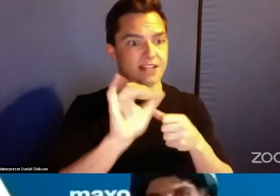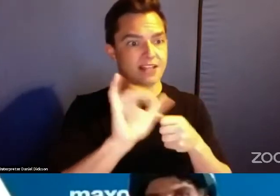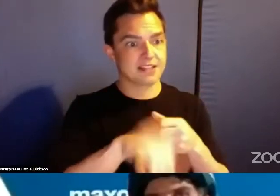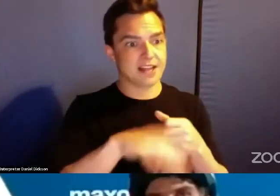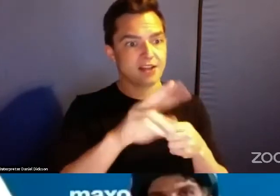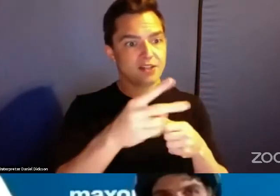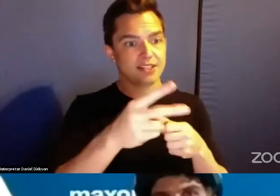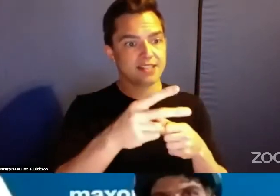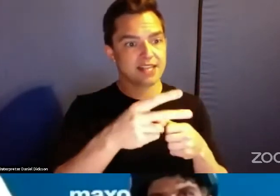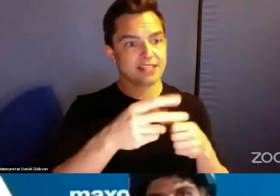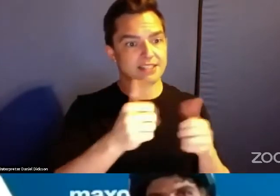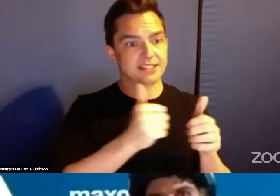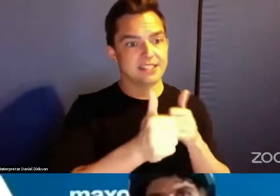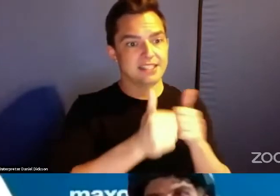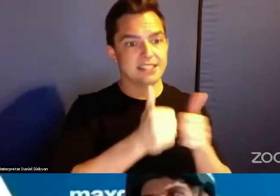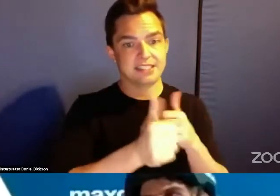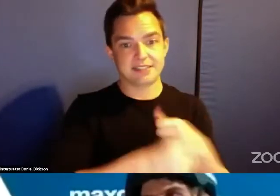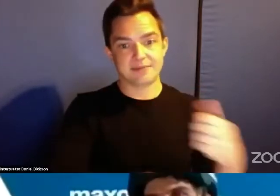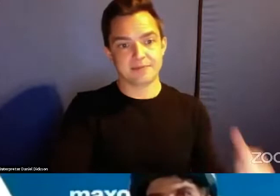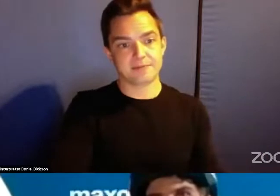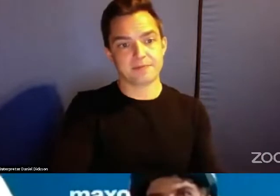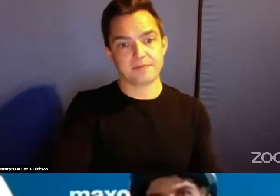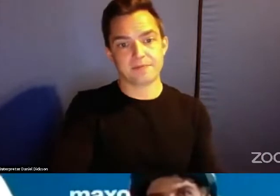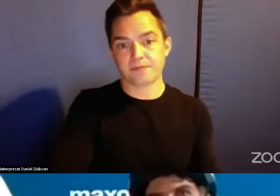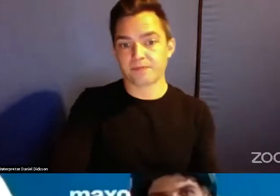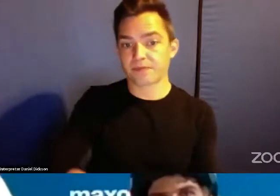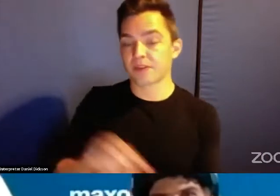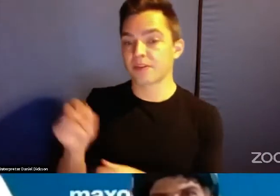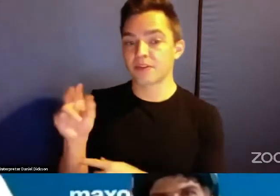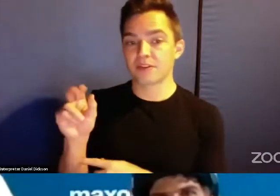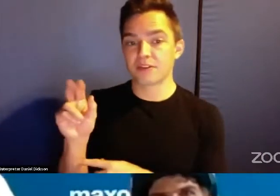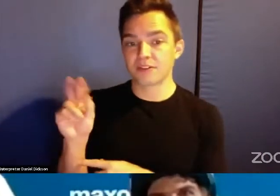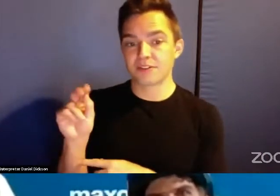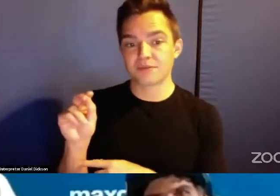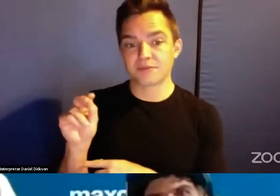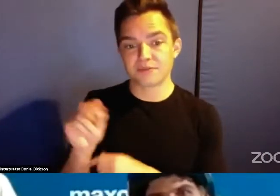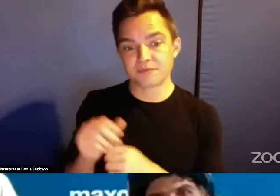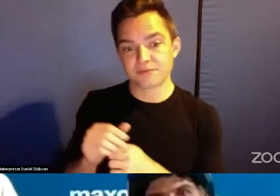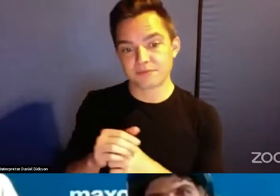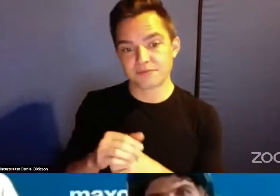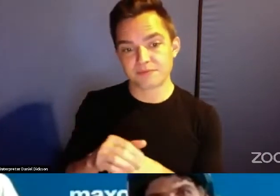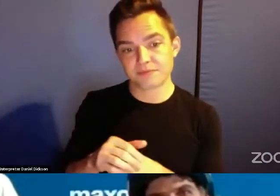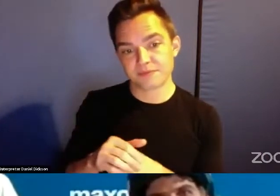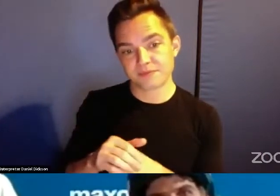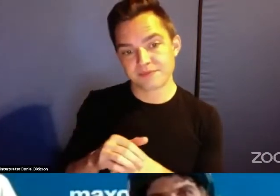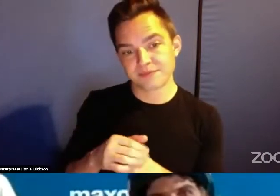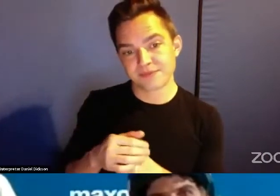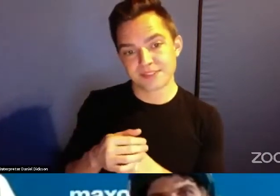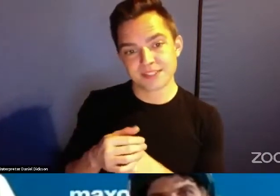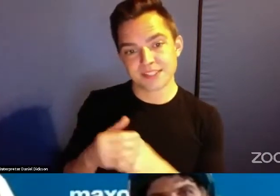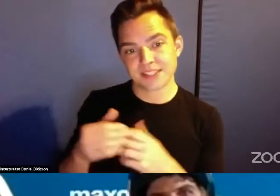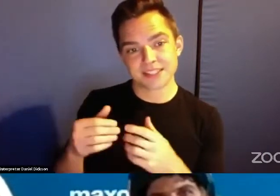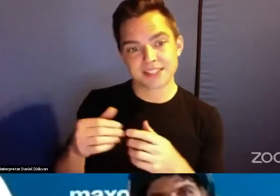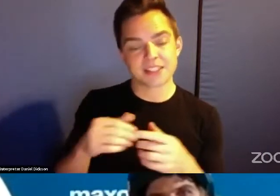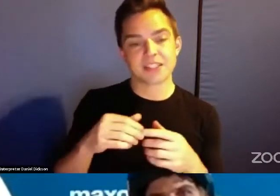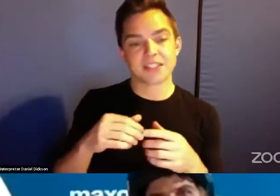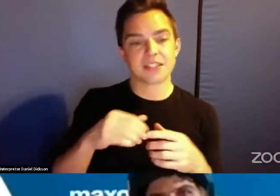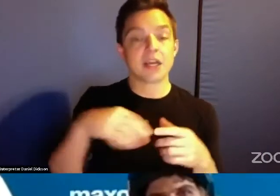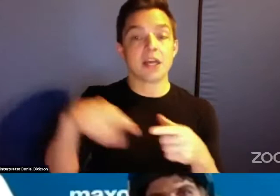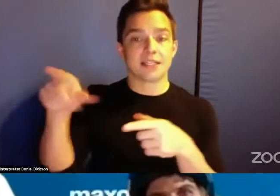Nee, aber feestelijk, hè? He didn't expect it, but it just happens. He gave his best.